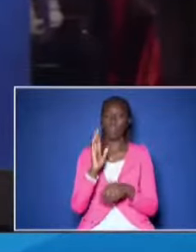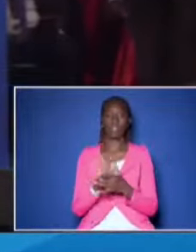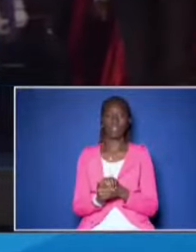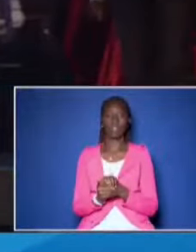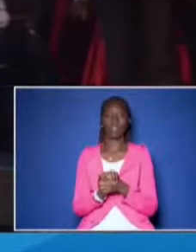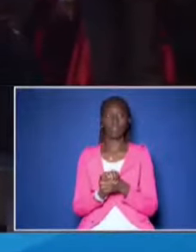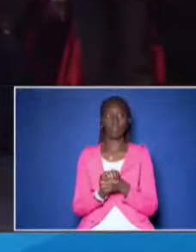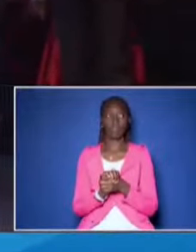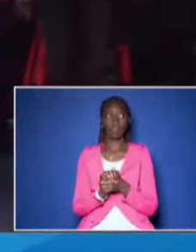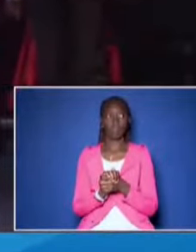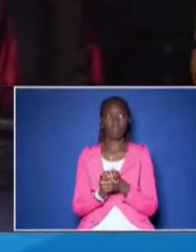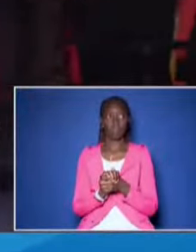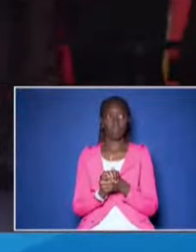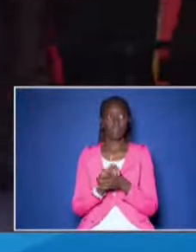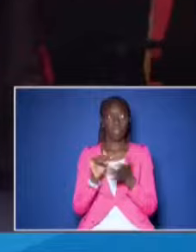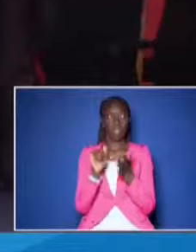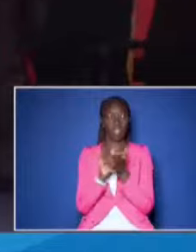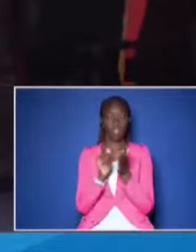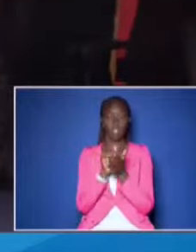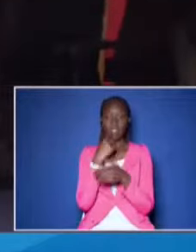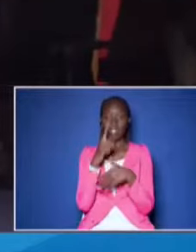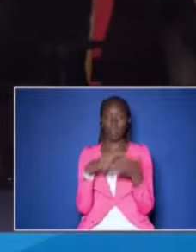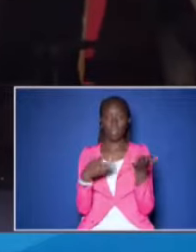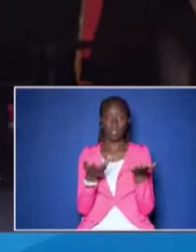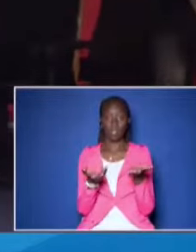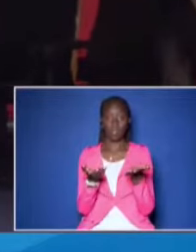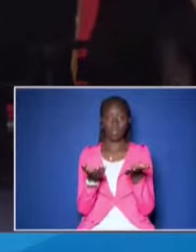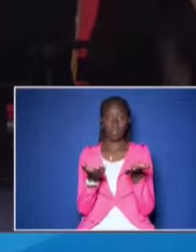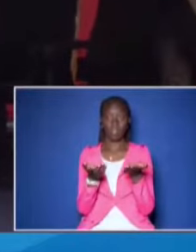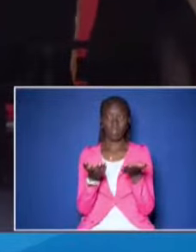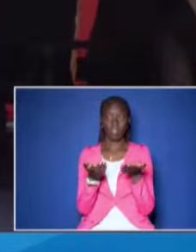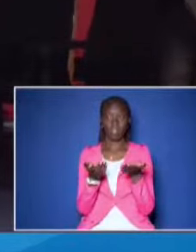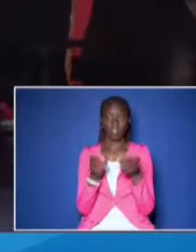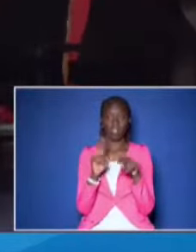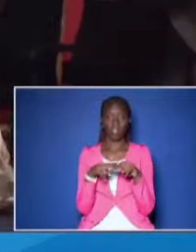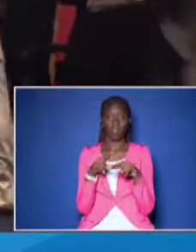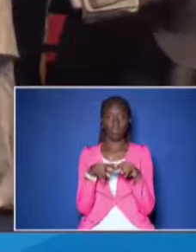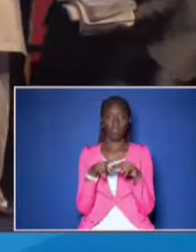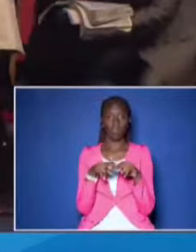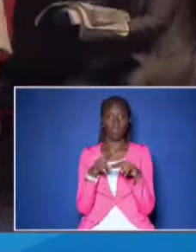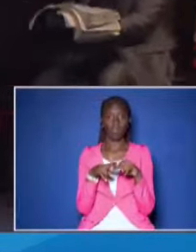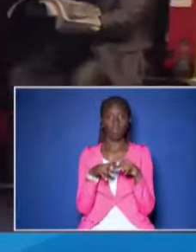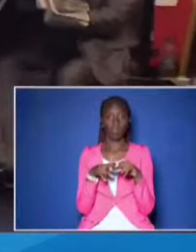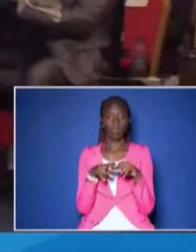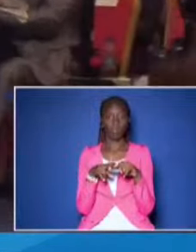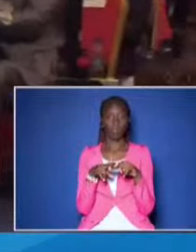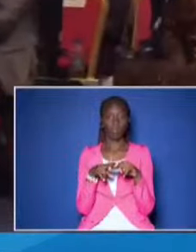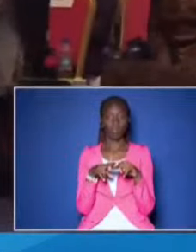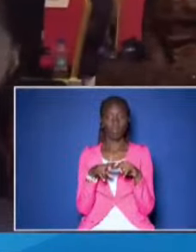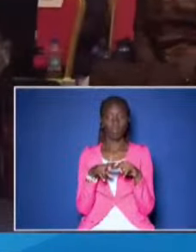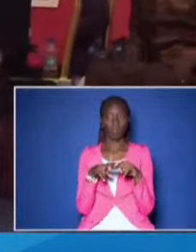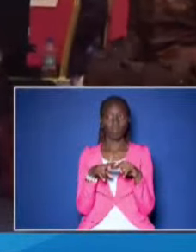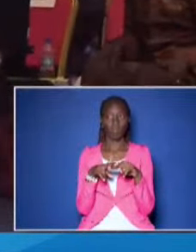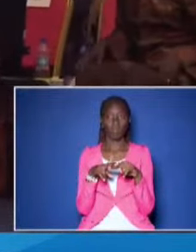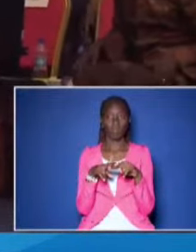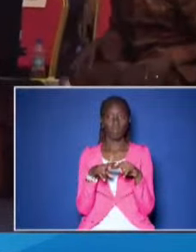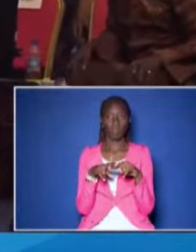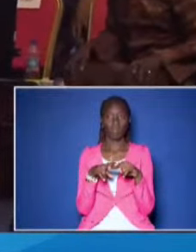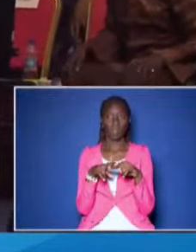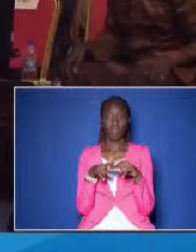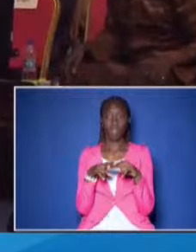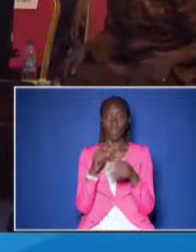God and then he said what sit down what else did the Lord